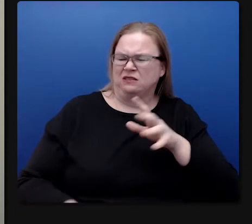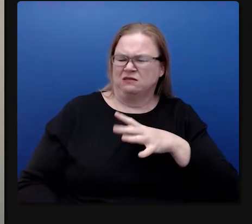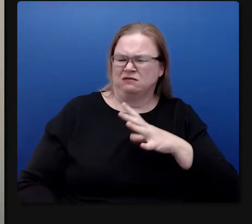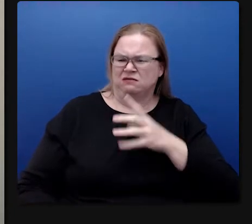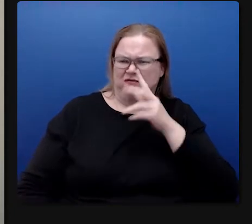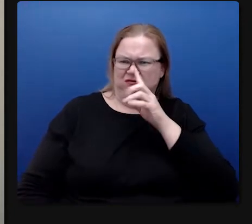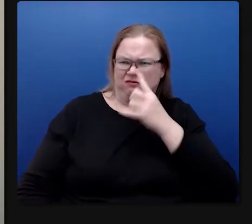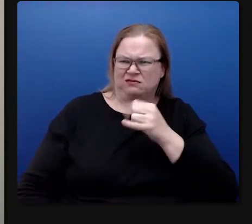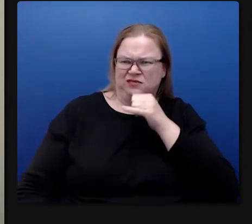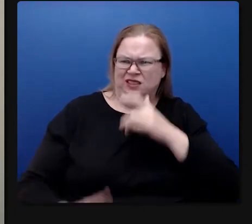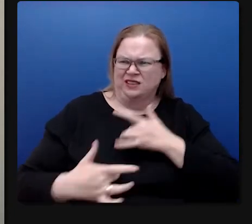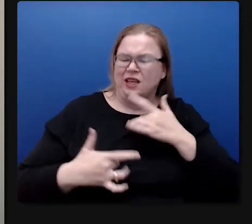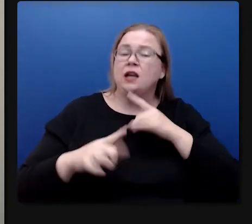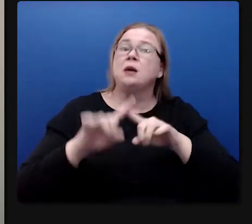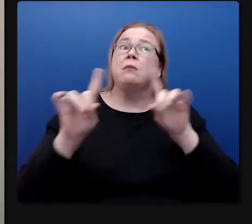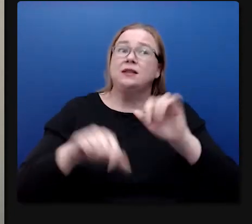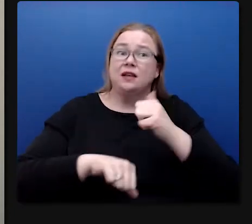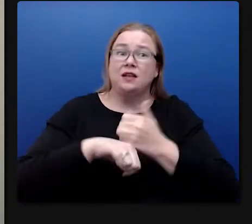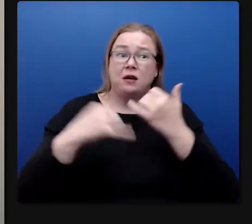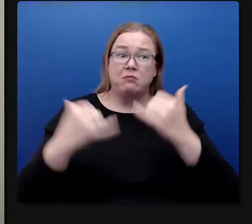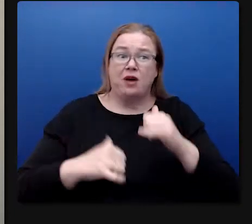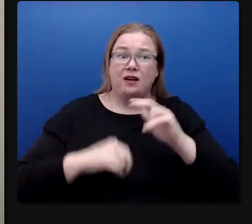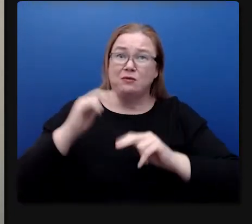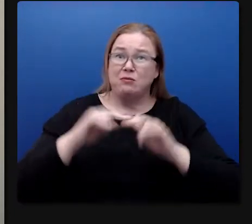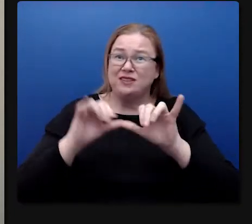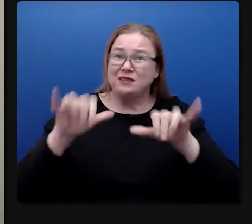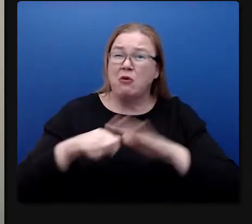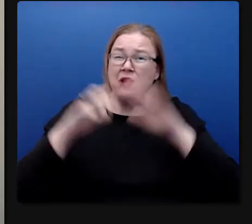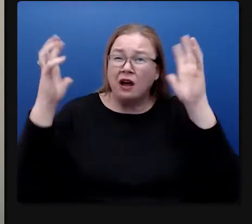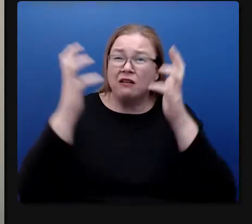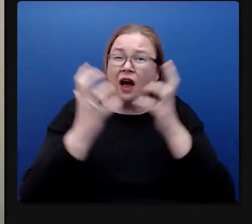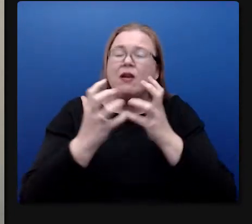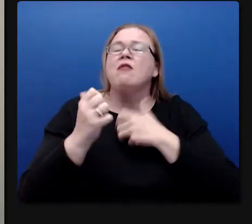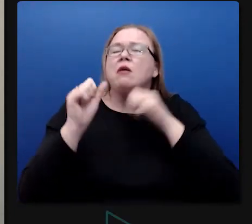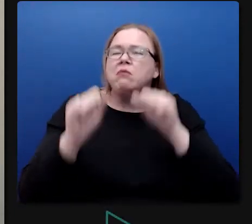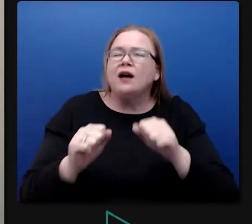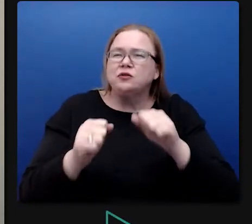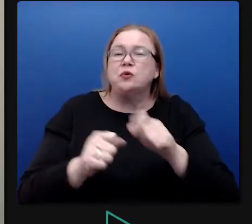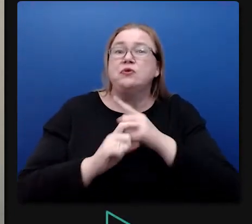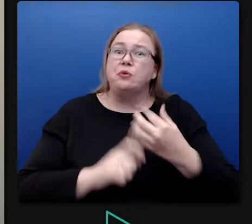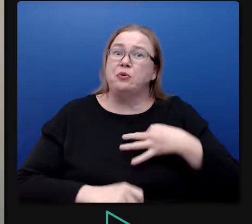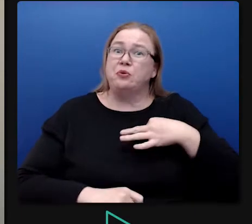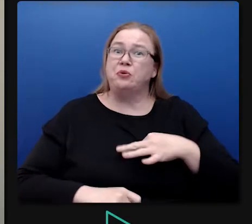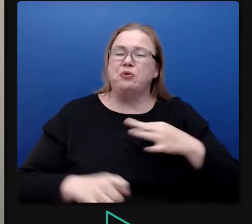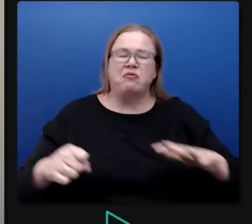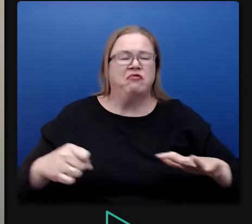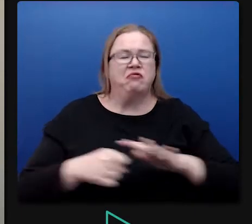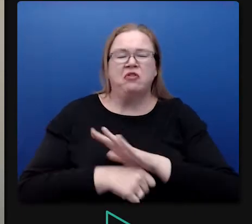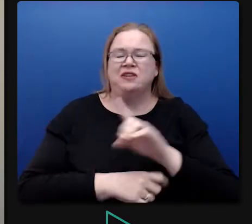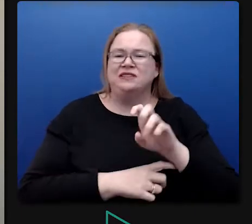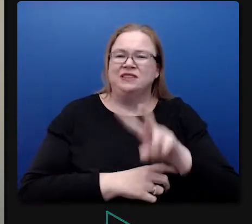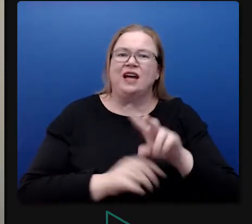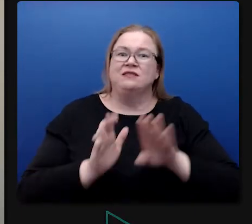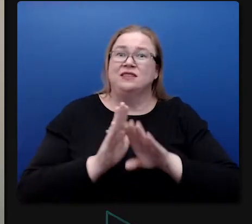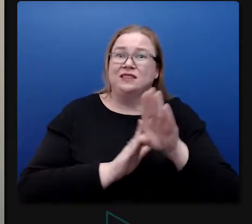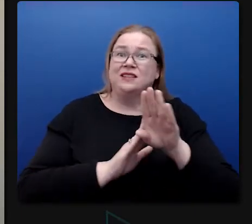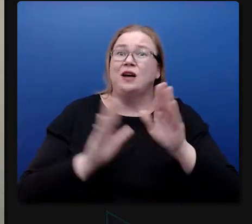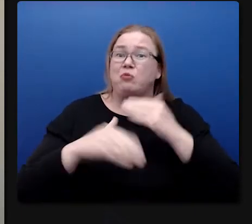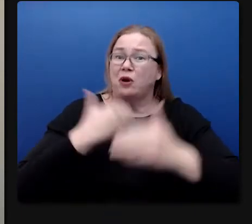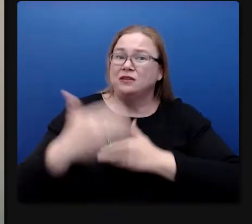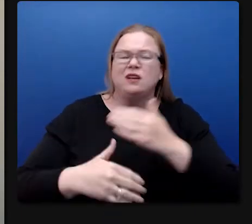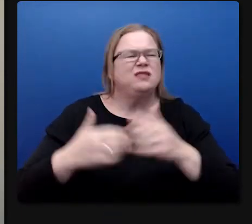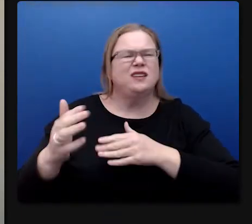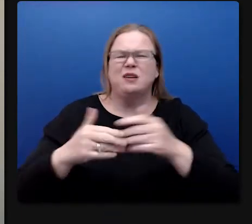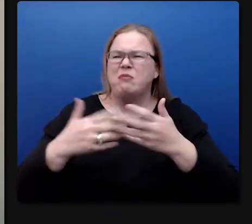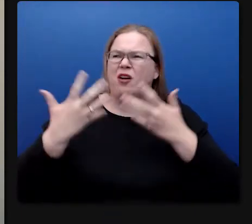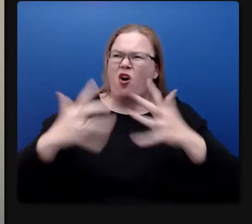and unexciting. But setting up a modern build system on the cloud really has the potential to pay dividends to your entire dev and design process,